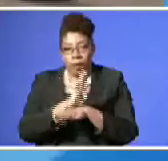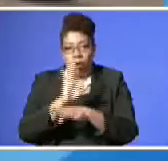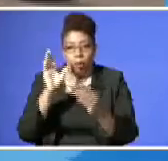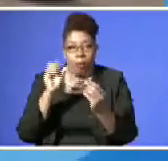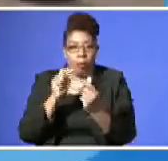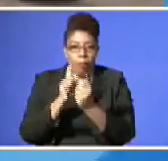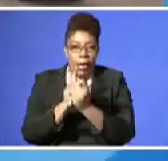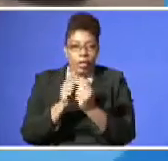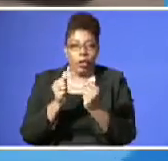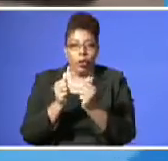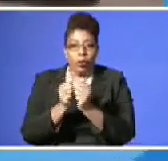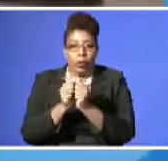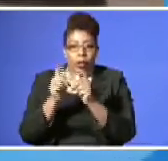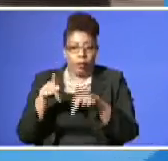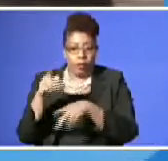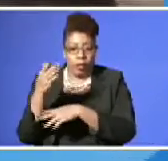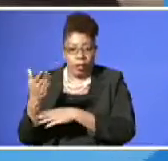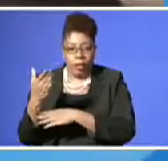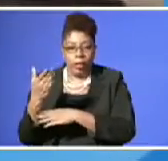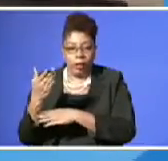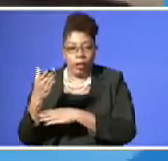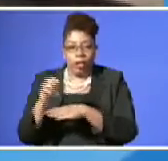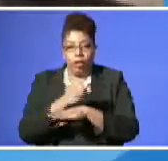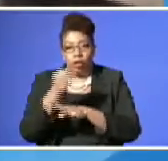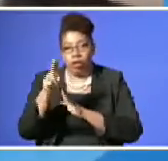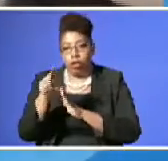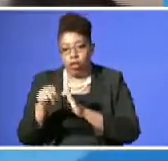with community stakeholders. A resolution to